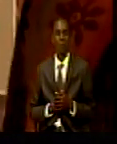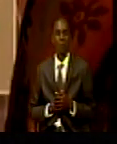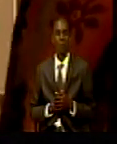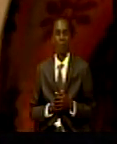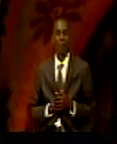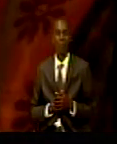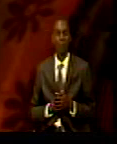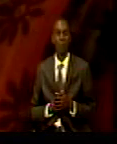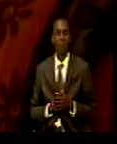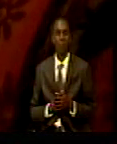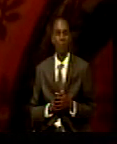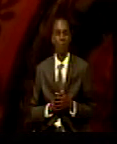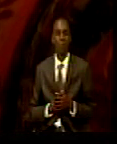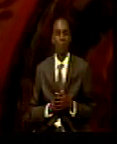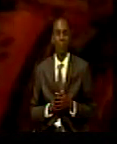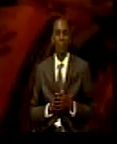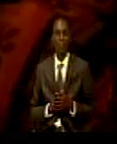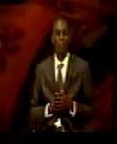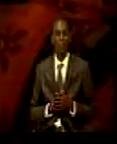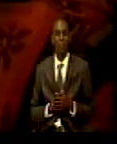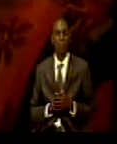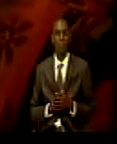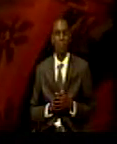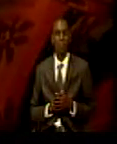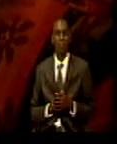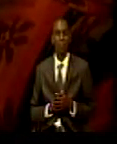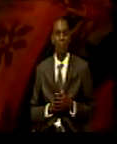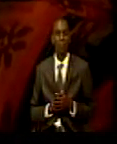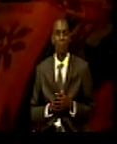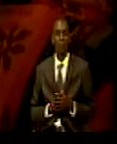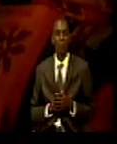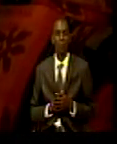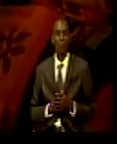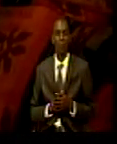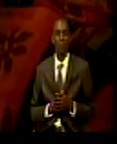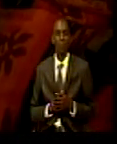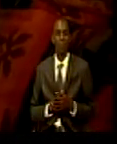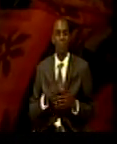My name is Benjamin Aniche. Benjamin Aniche.